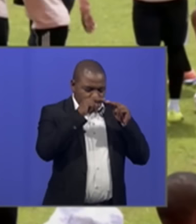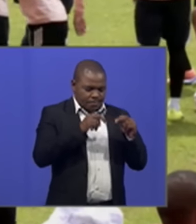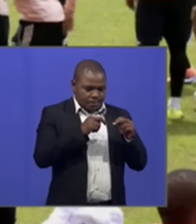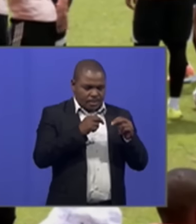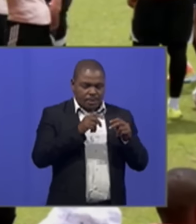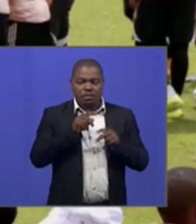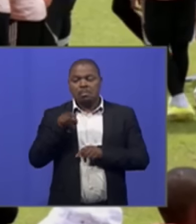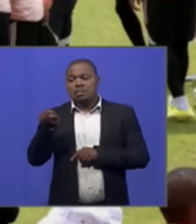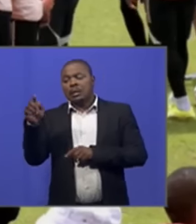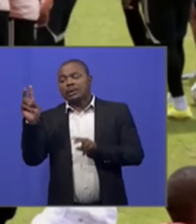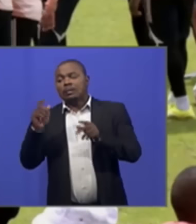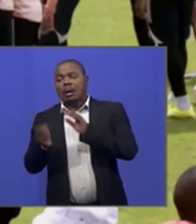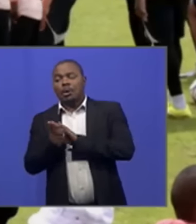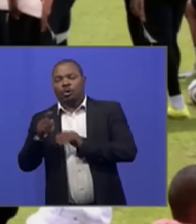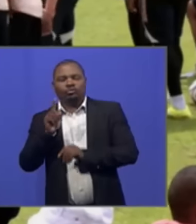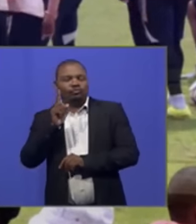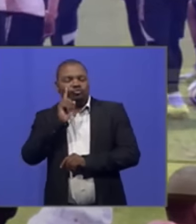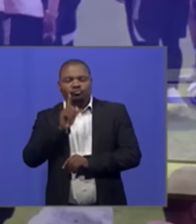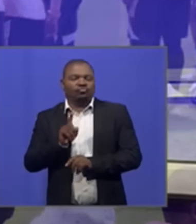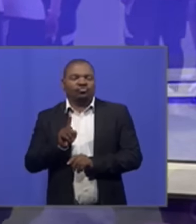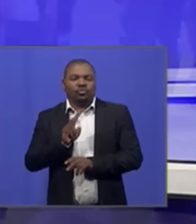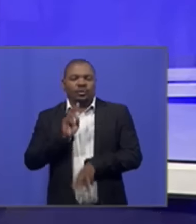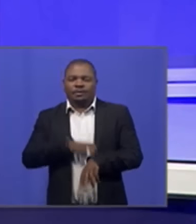sehlopha sa Kaizer Chiefs.